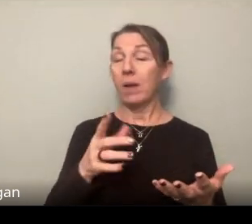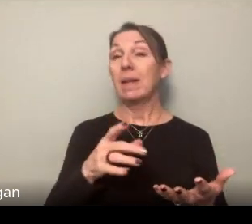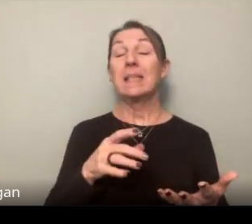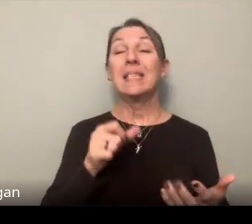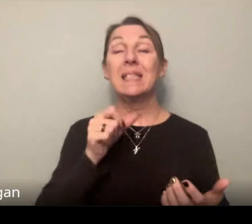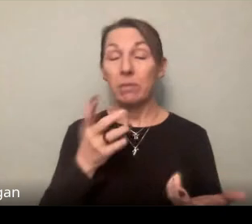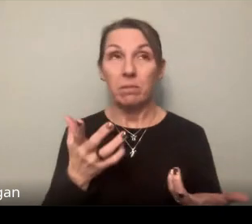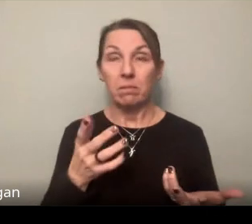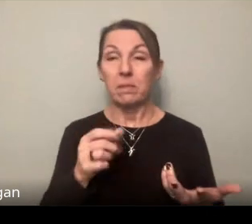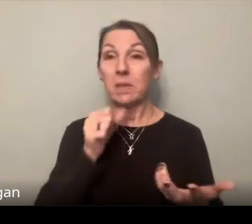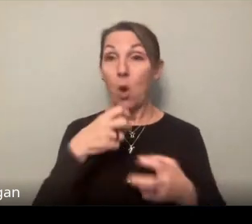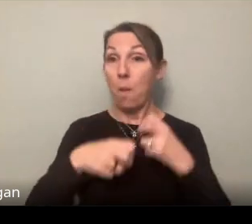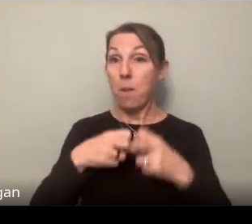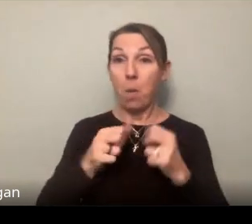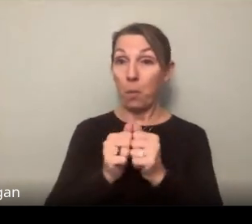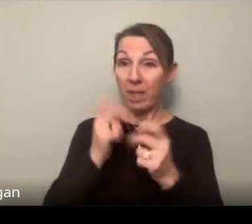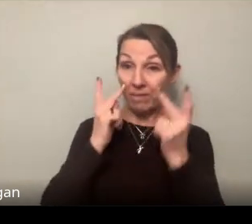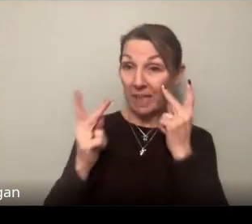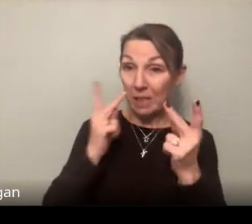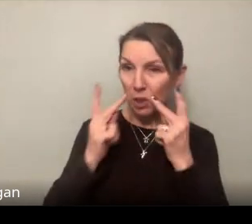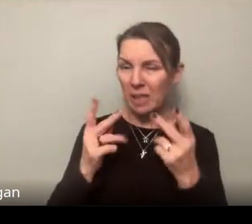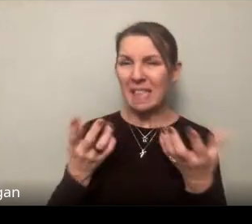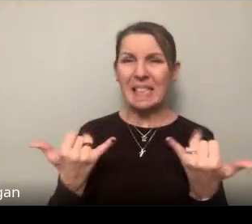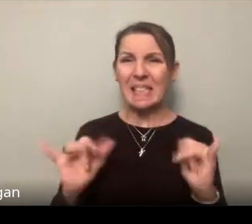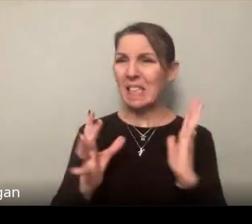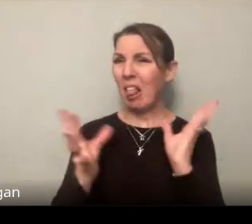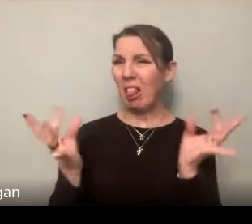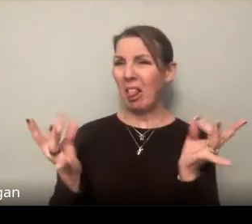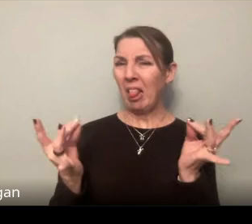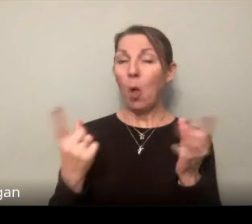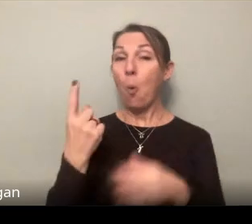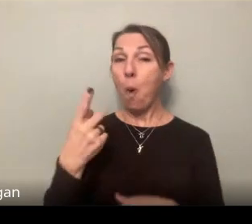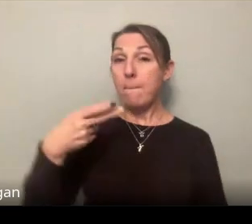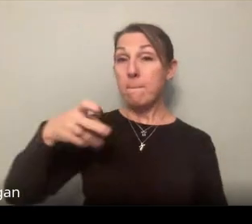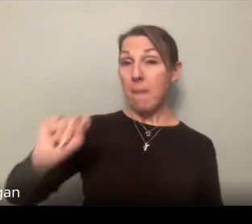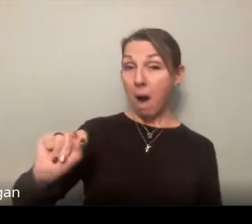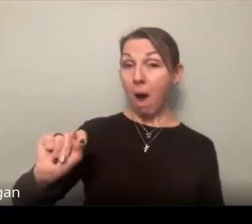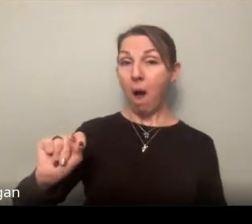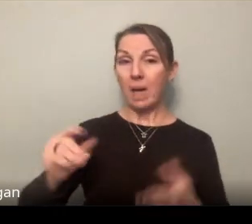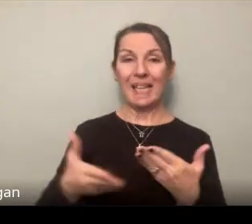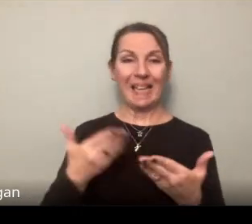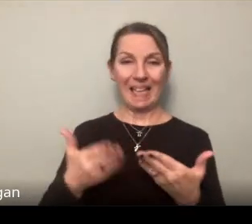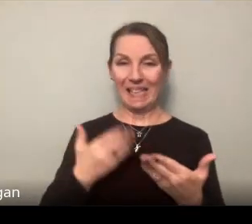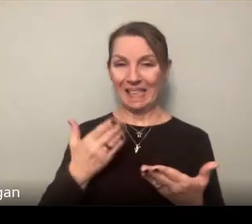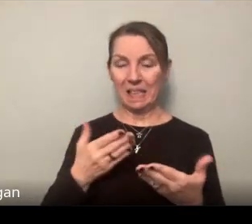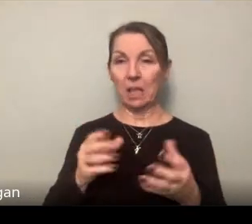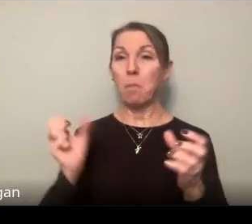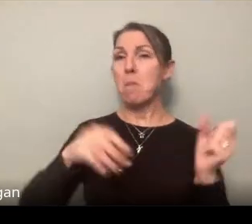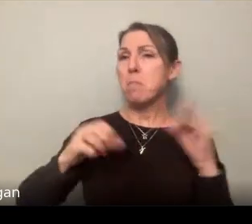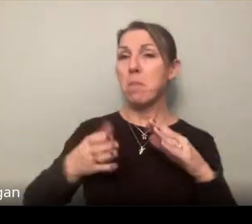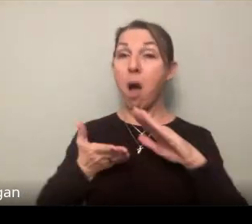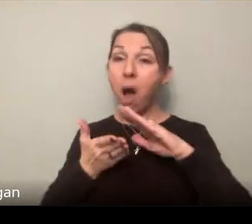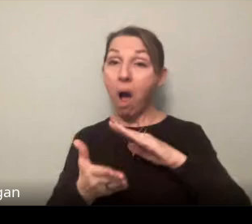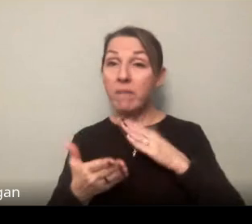a little tricky. So I would say like one pot meals like this are easy to do. Putting stuff in the oven is